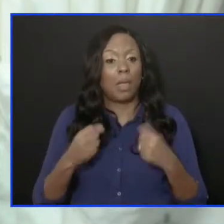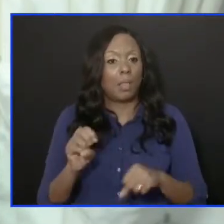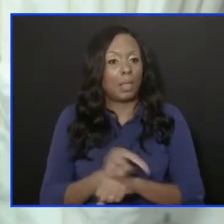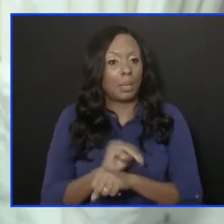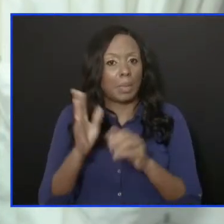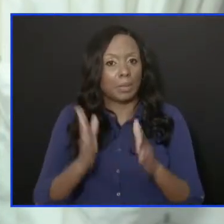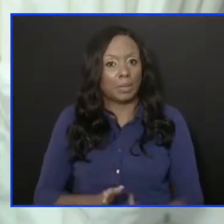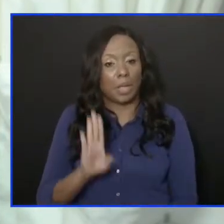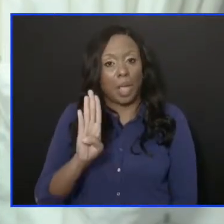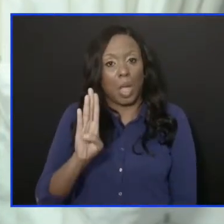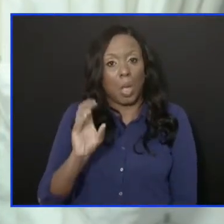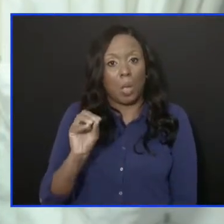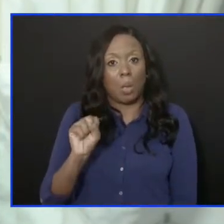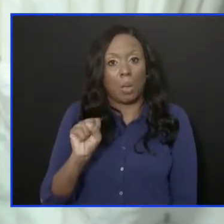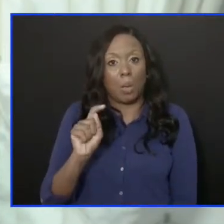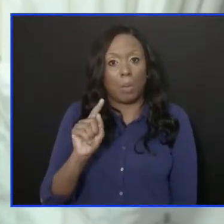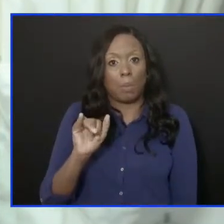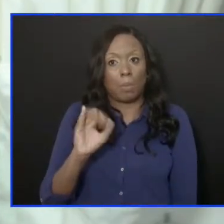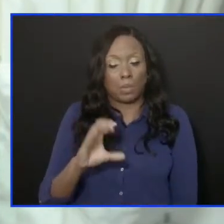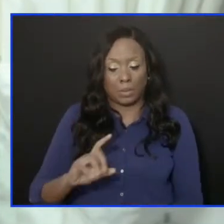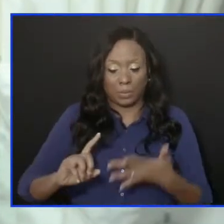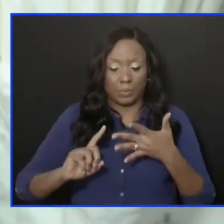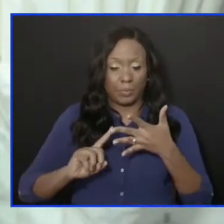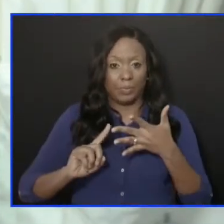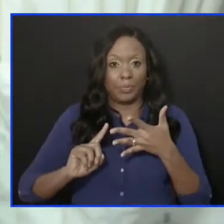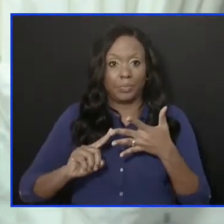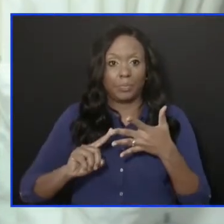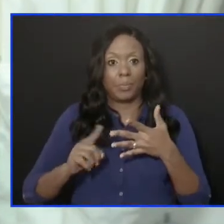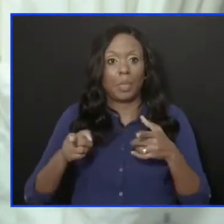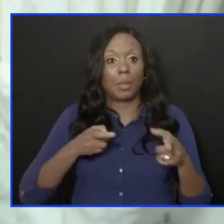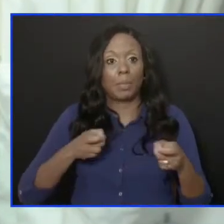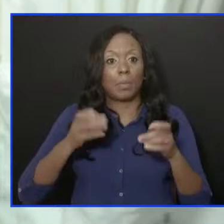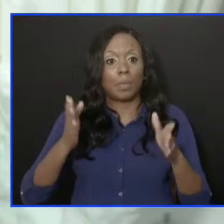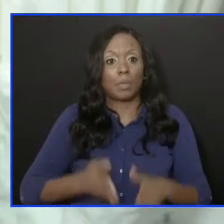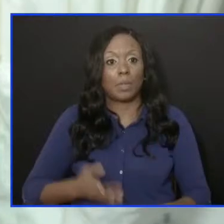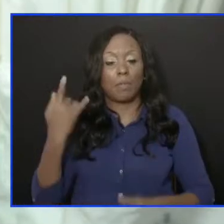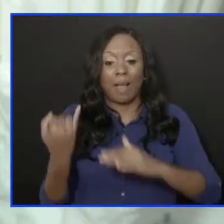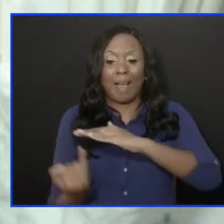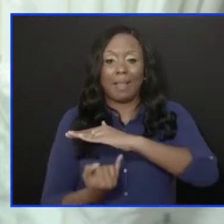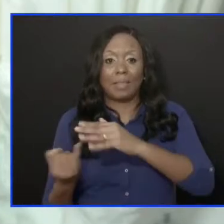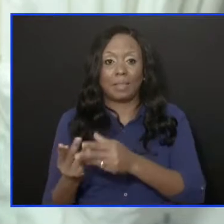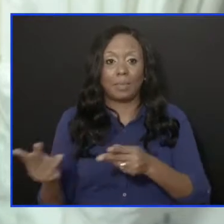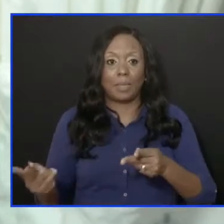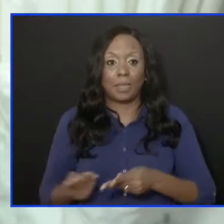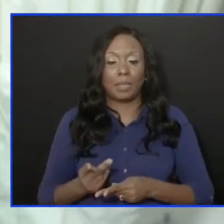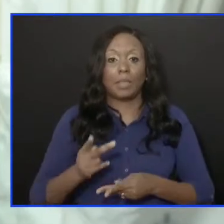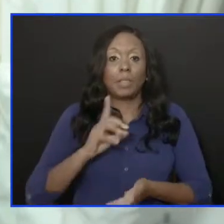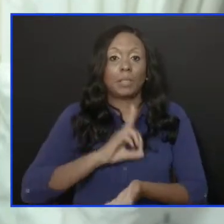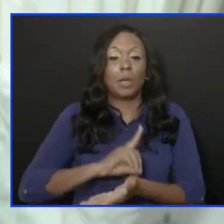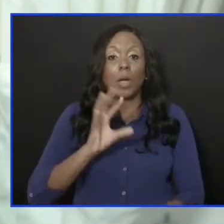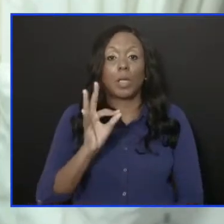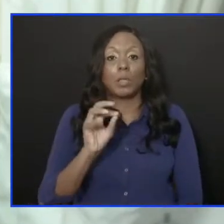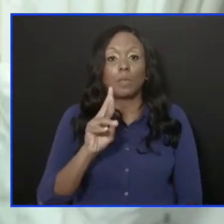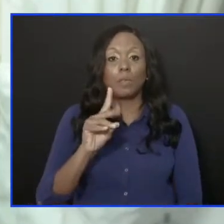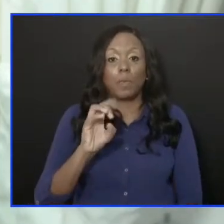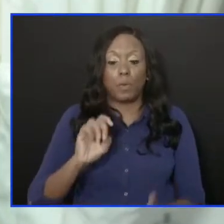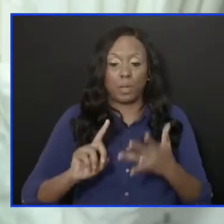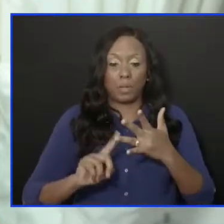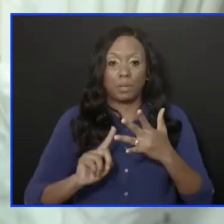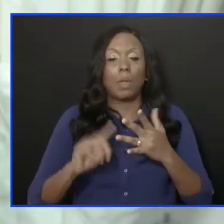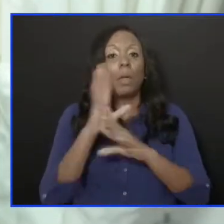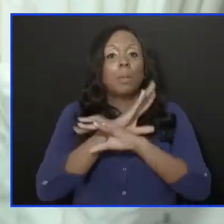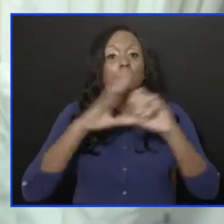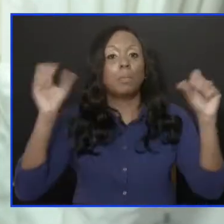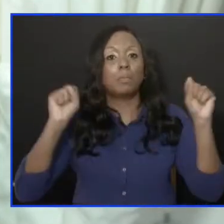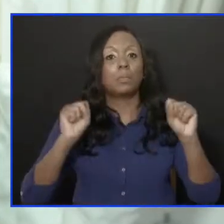Health and Wellness, Lieutenant Colonel the Honorable Jeffrey Bostic, the Manager of Isolation Facilities, Dr. Corey Ford, and President of